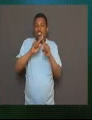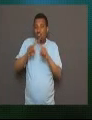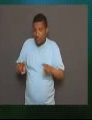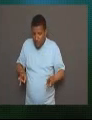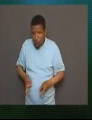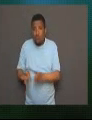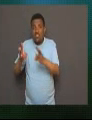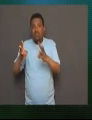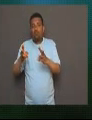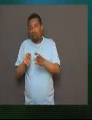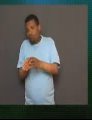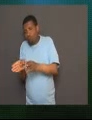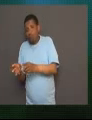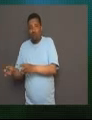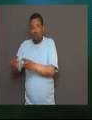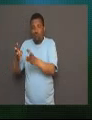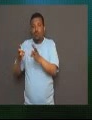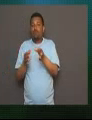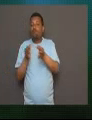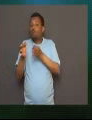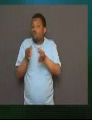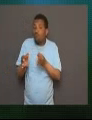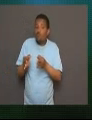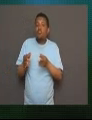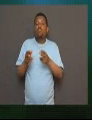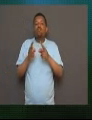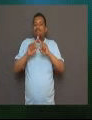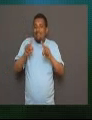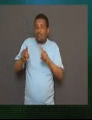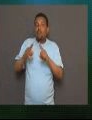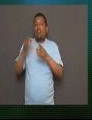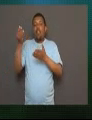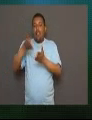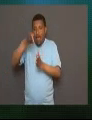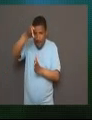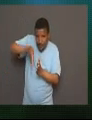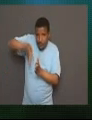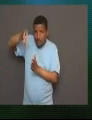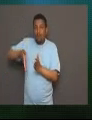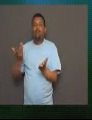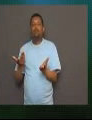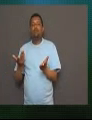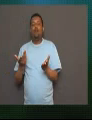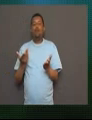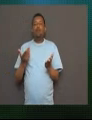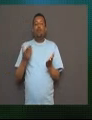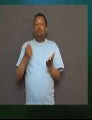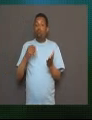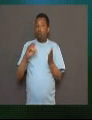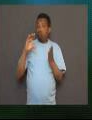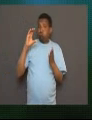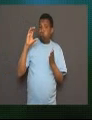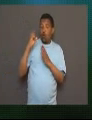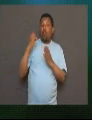and trails are depicted as varying lines, and power lines are